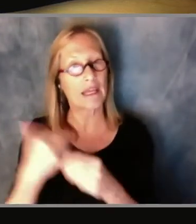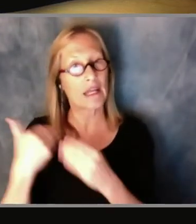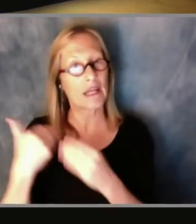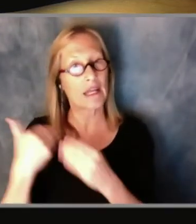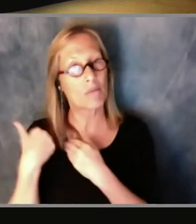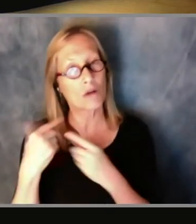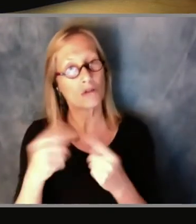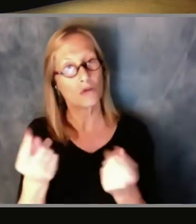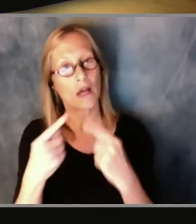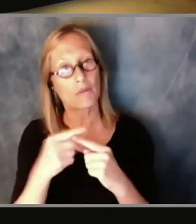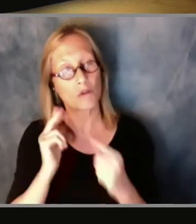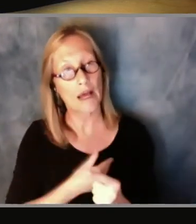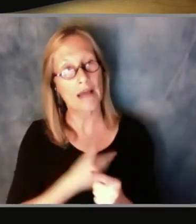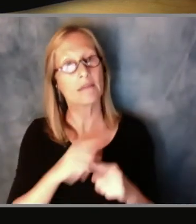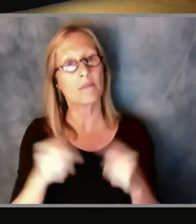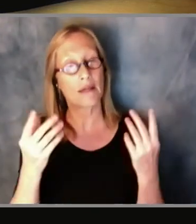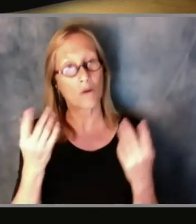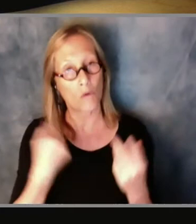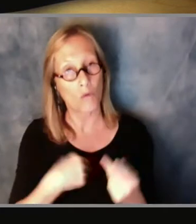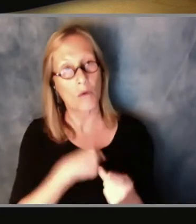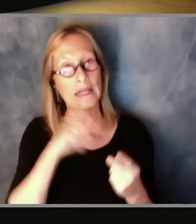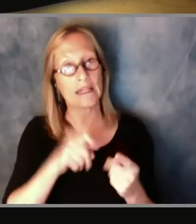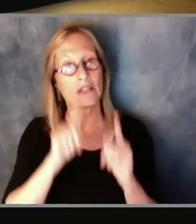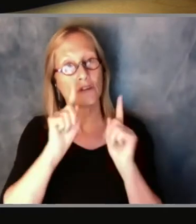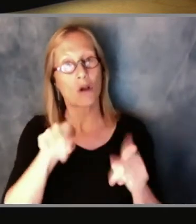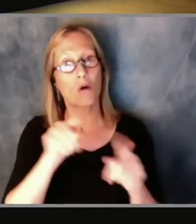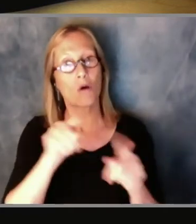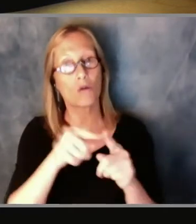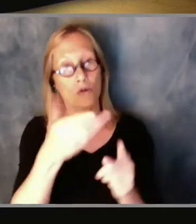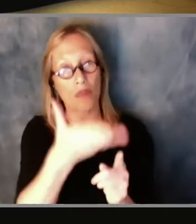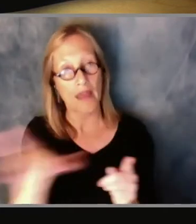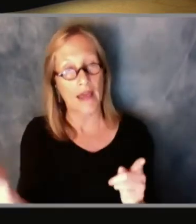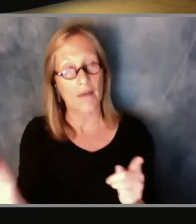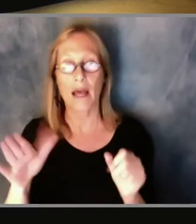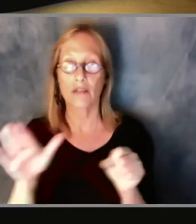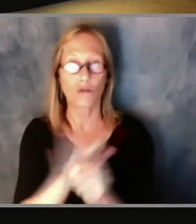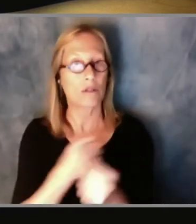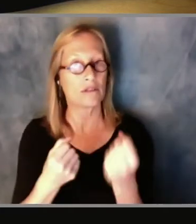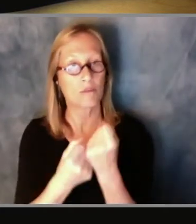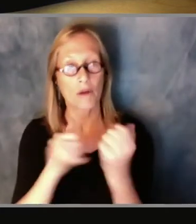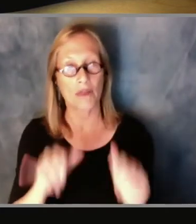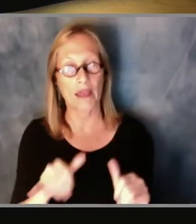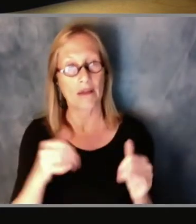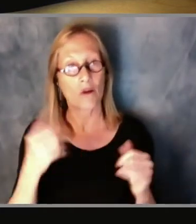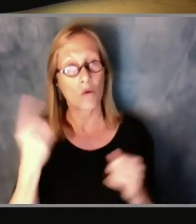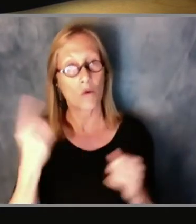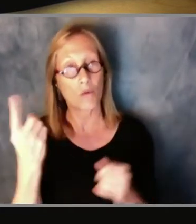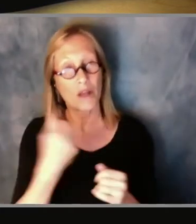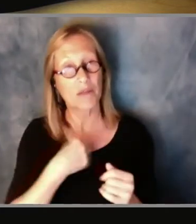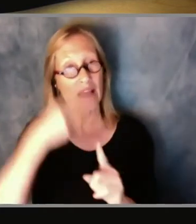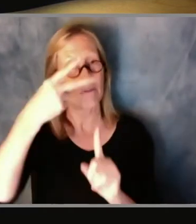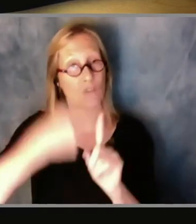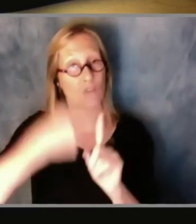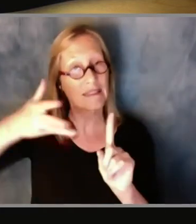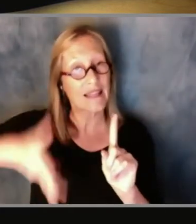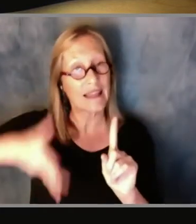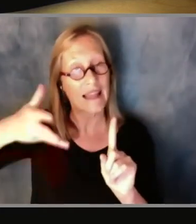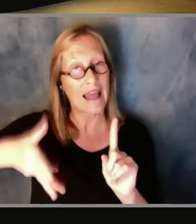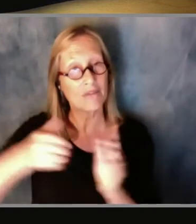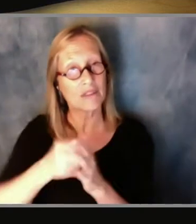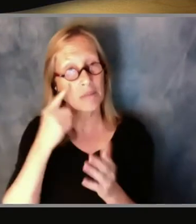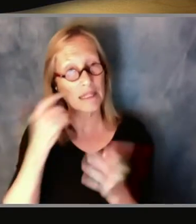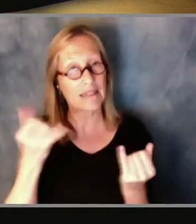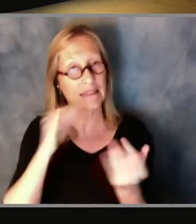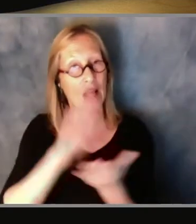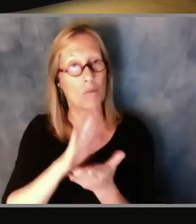but for us to come to them. I totally support that. We actually only have 2 months left due to getting the paperwork in so